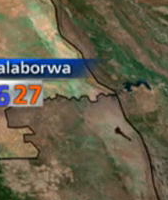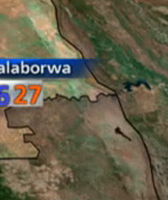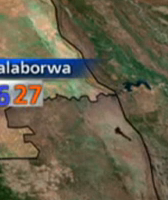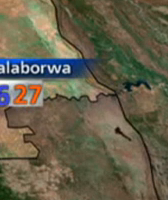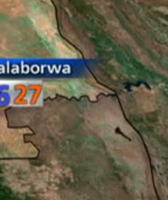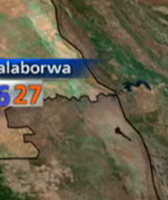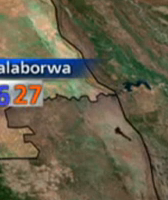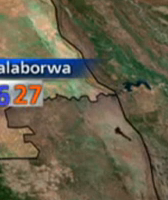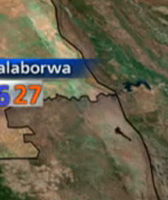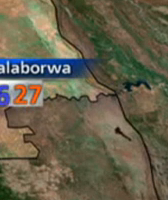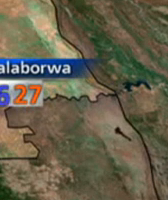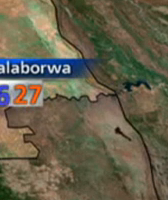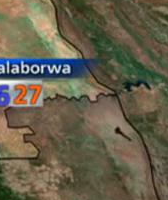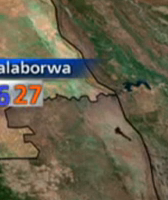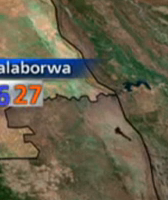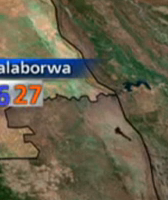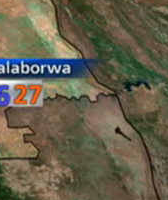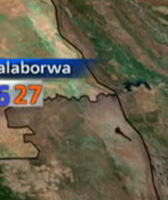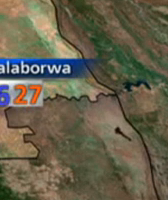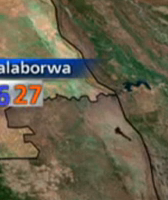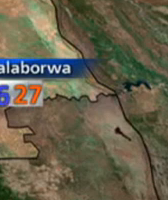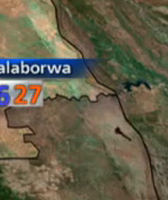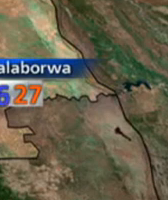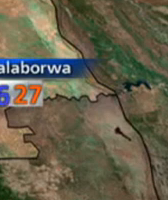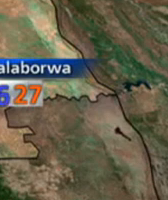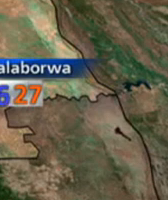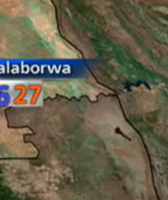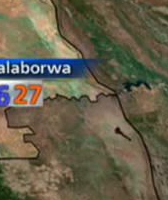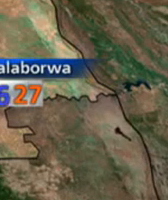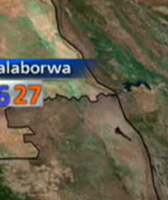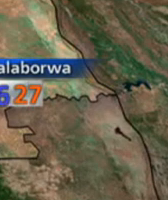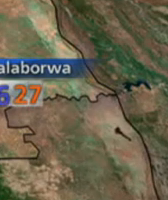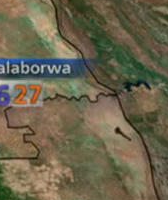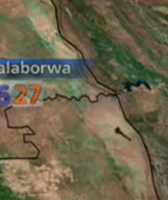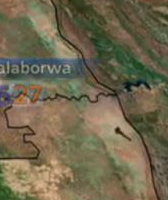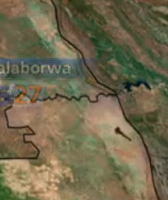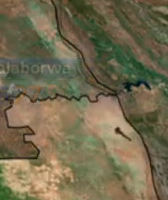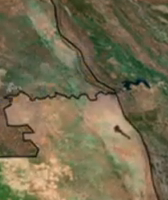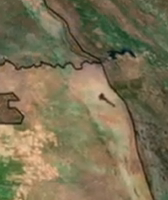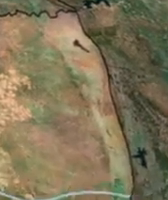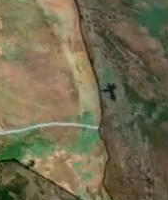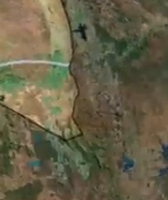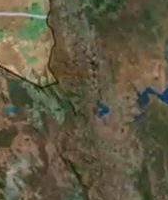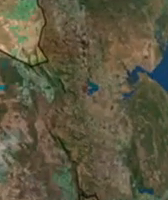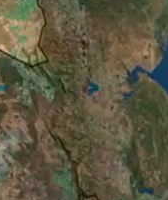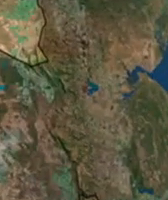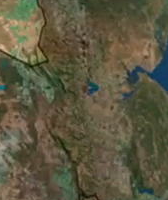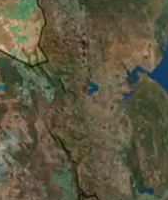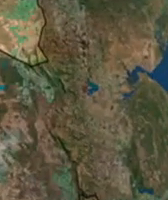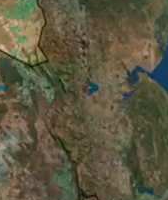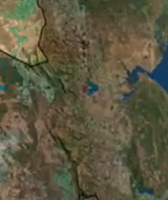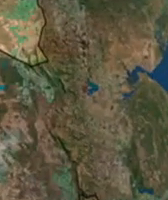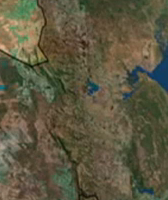mogote thata mo Thapameng ka digata di le 32 Polokwane ka digata di le 24 mo Thapameng